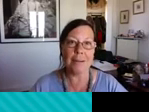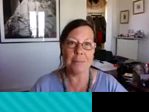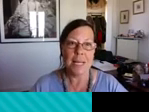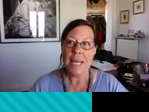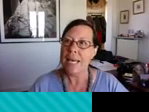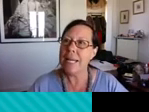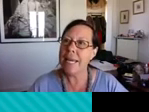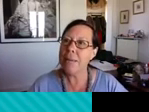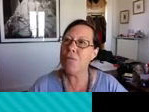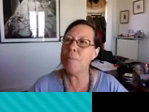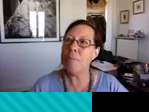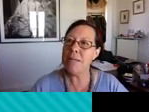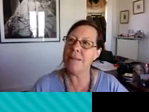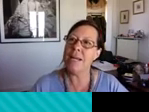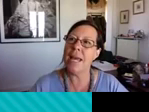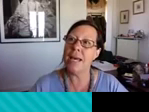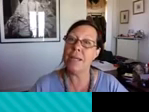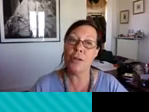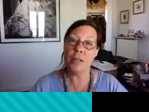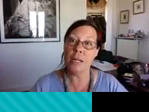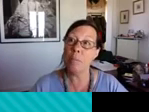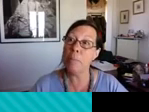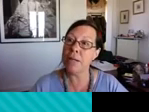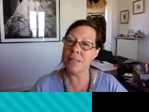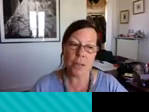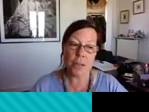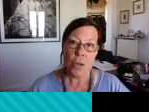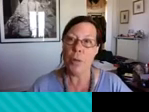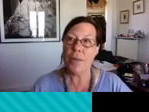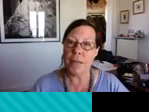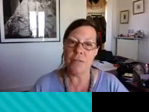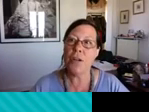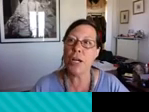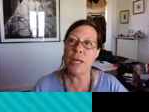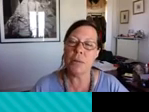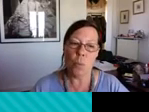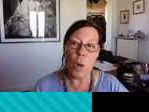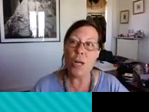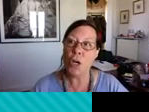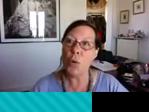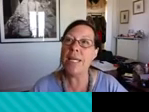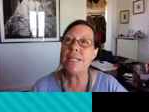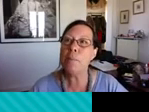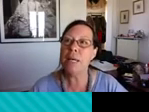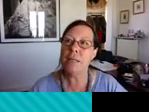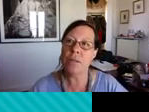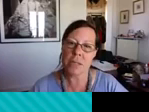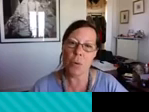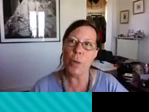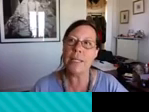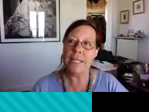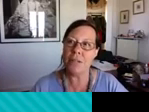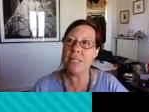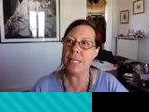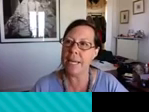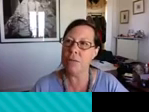slide. And it came from a meeting that I had here in Paris with a very well-known independent